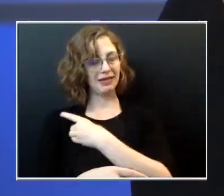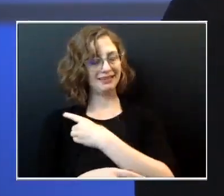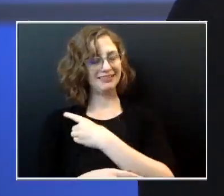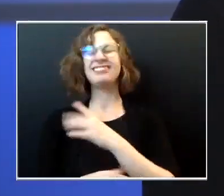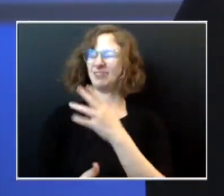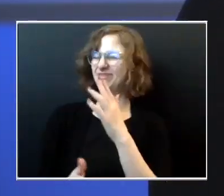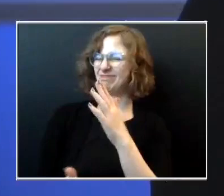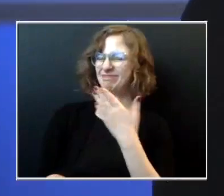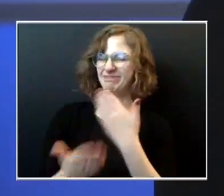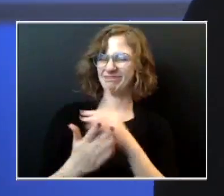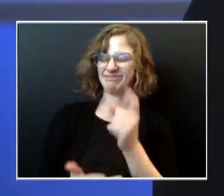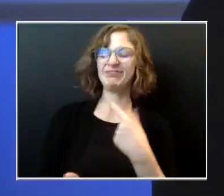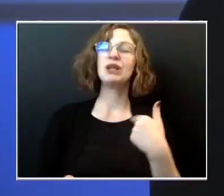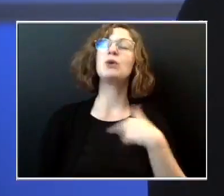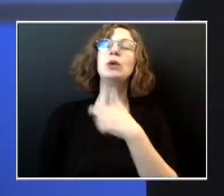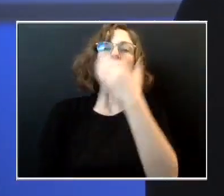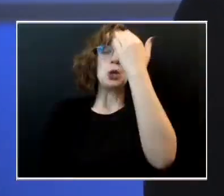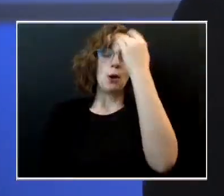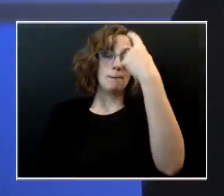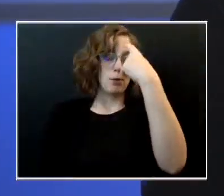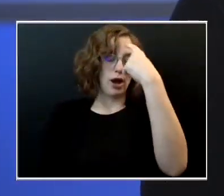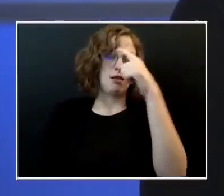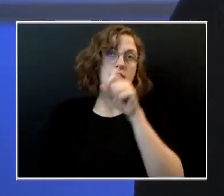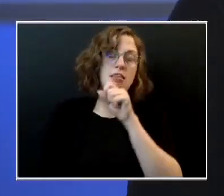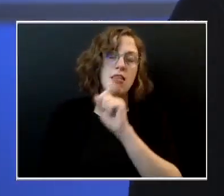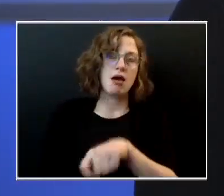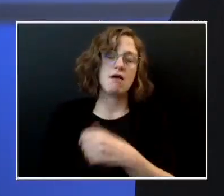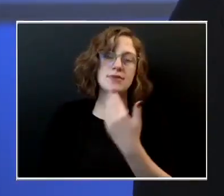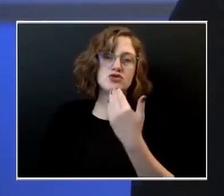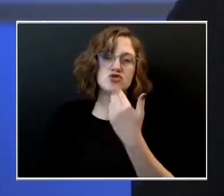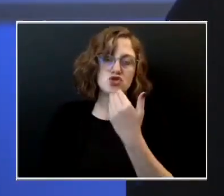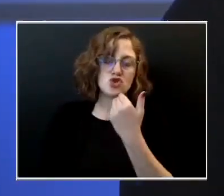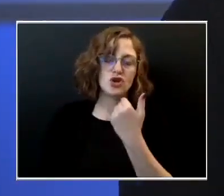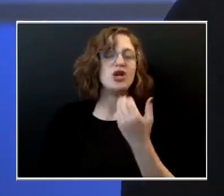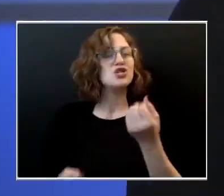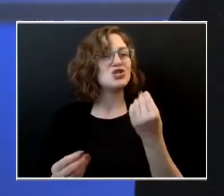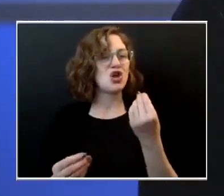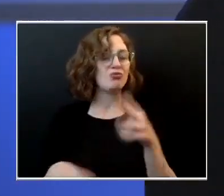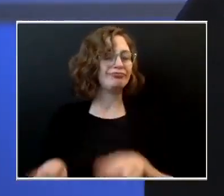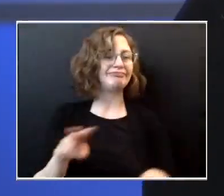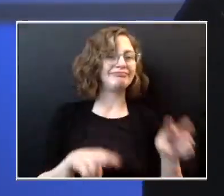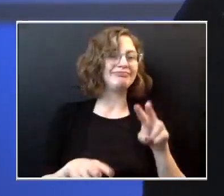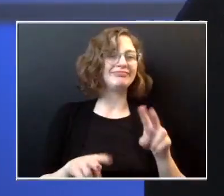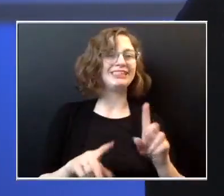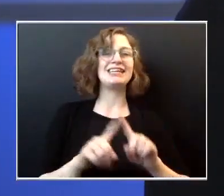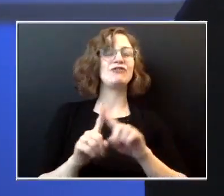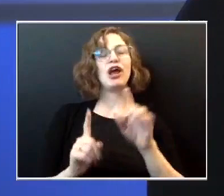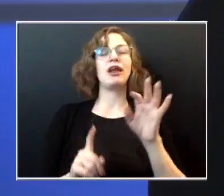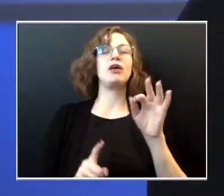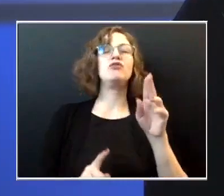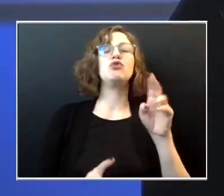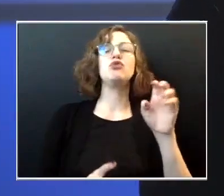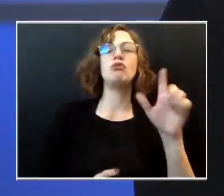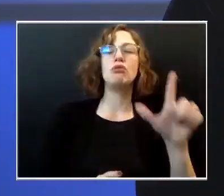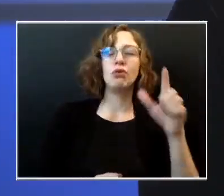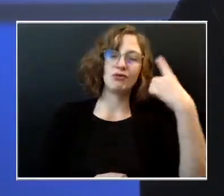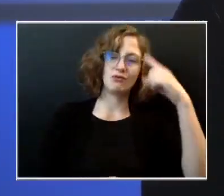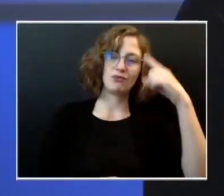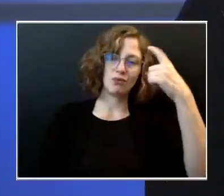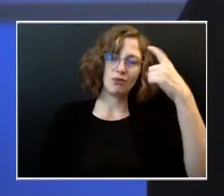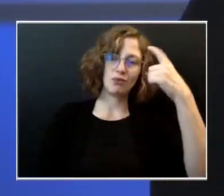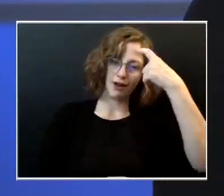the brain. I have some studies that are involved, or they're looking at exercise and how that affects brain fuel. We're very interested in